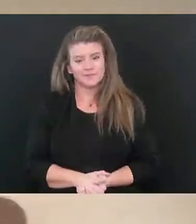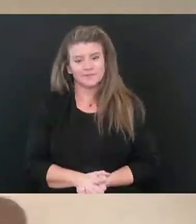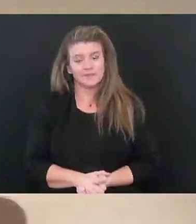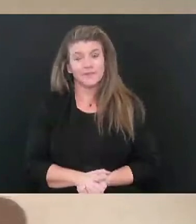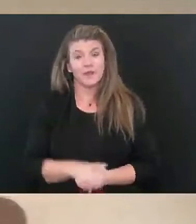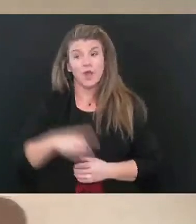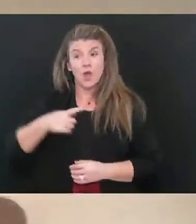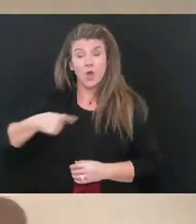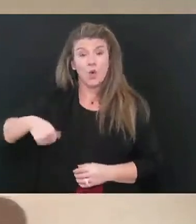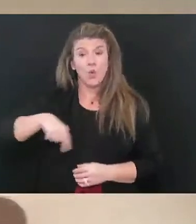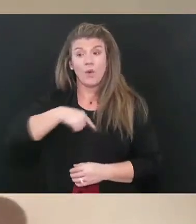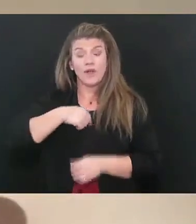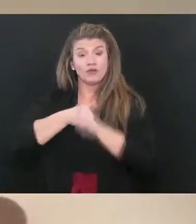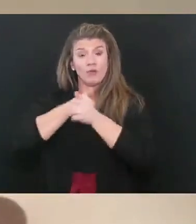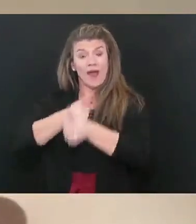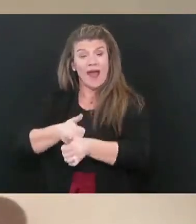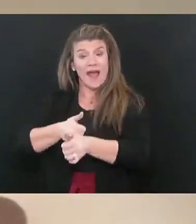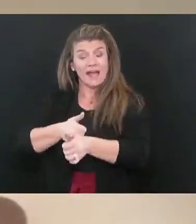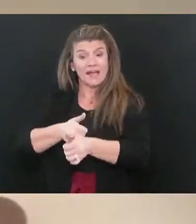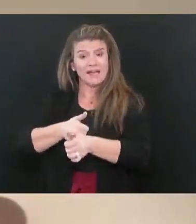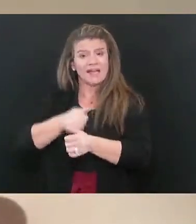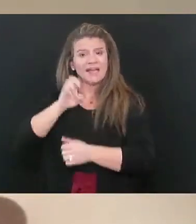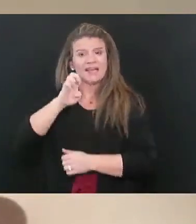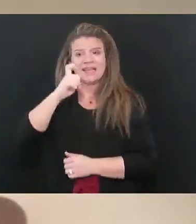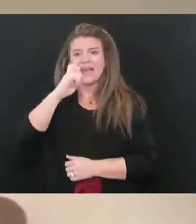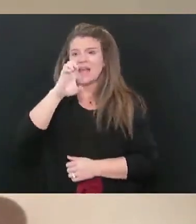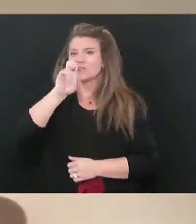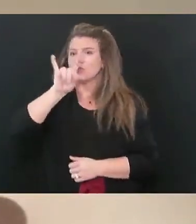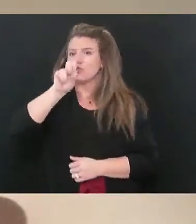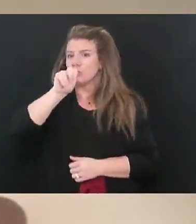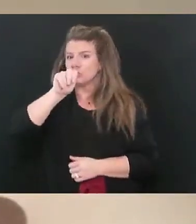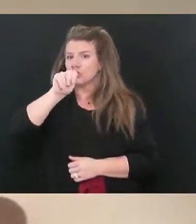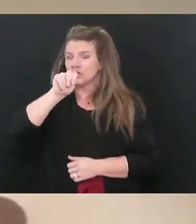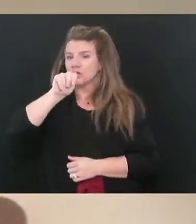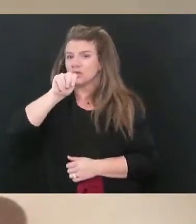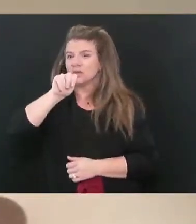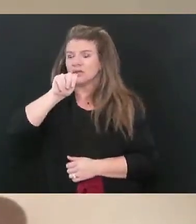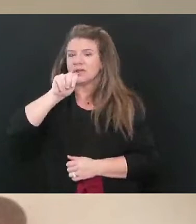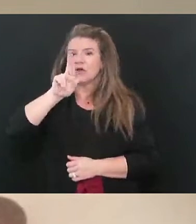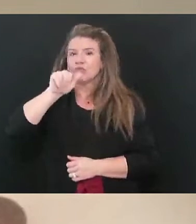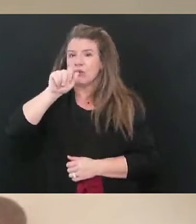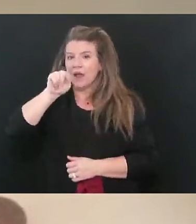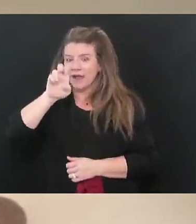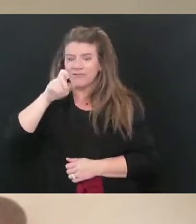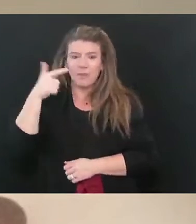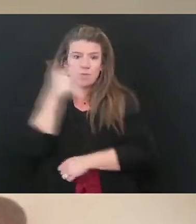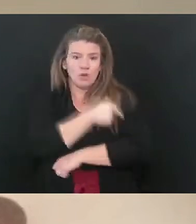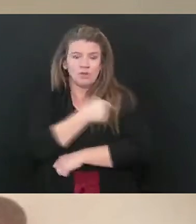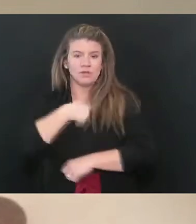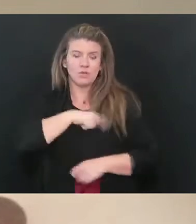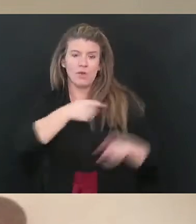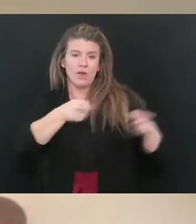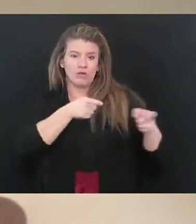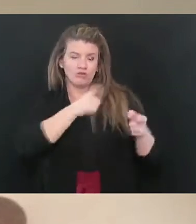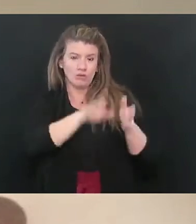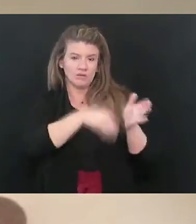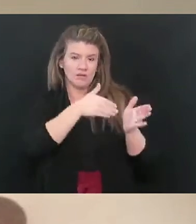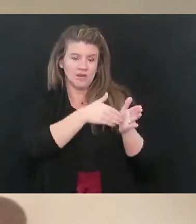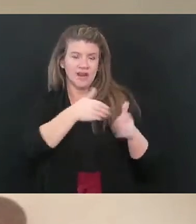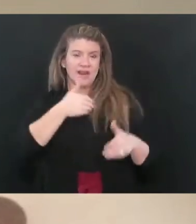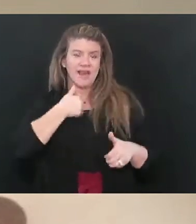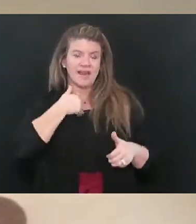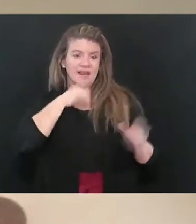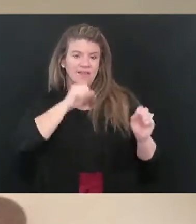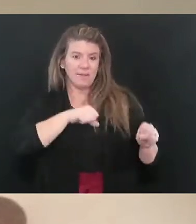we track the execution rate of the doses that we, the state of West Virginia, control centrally and have the ability